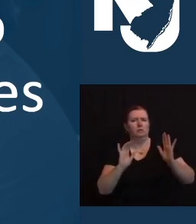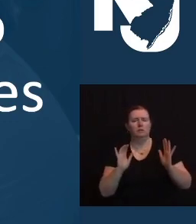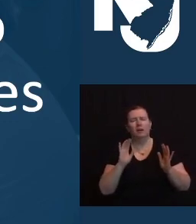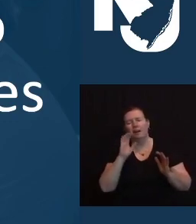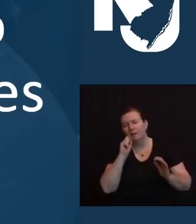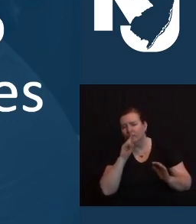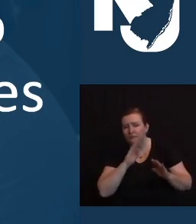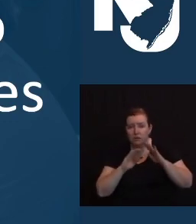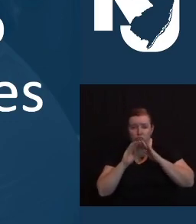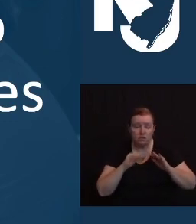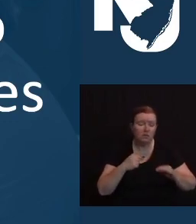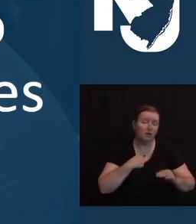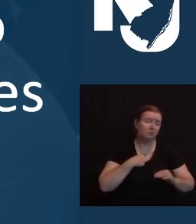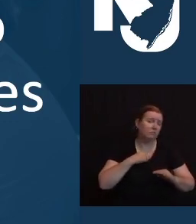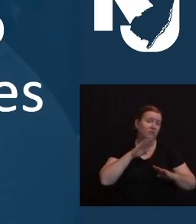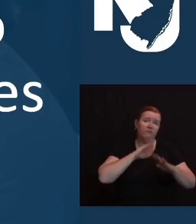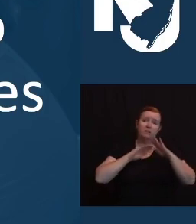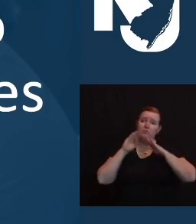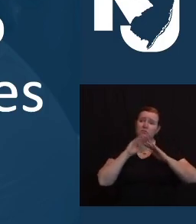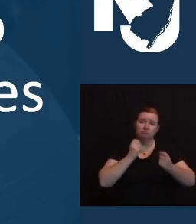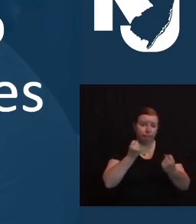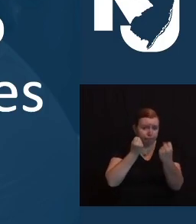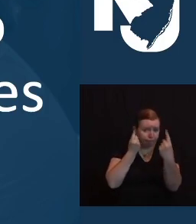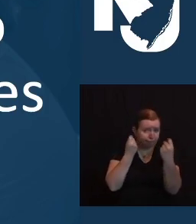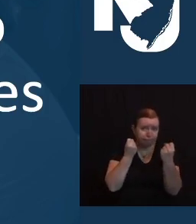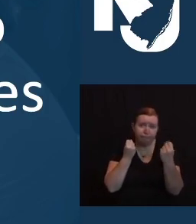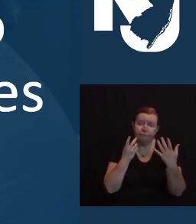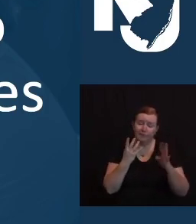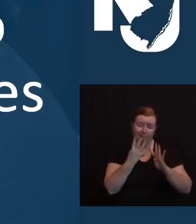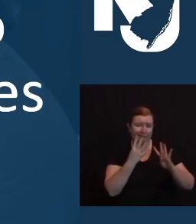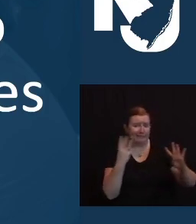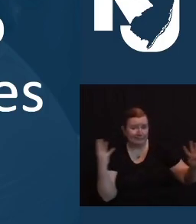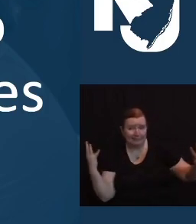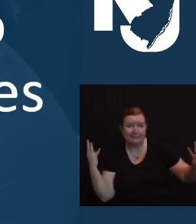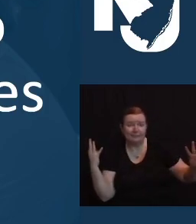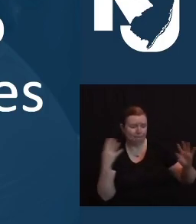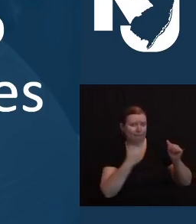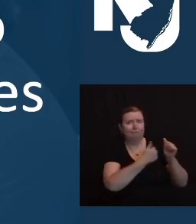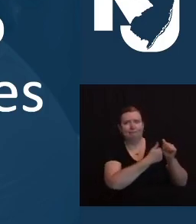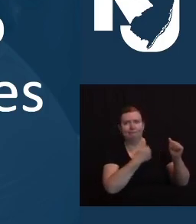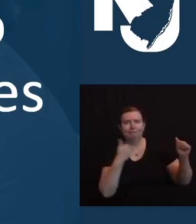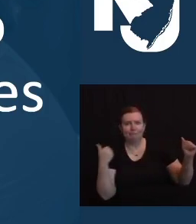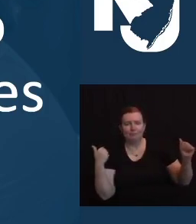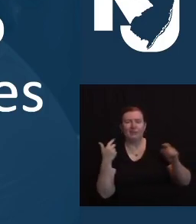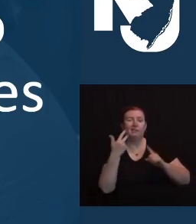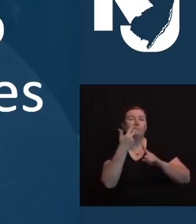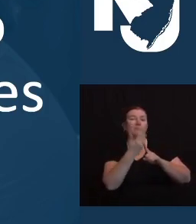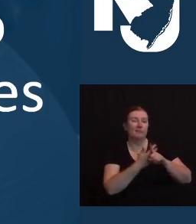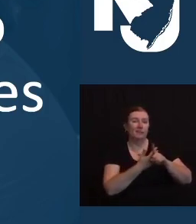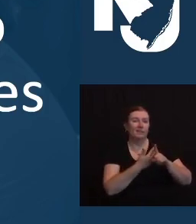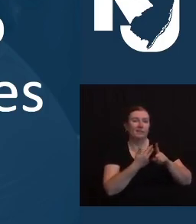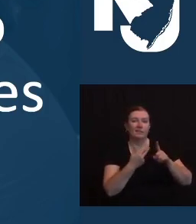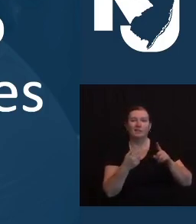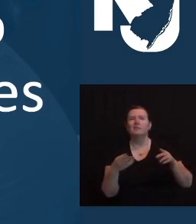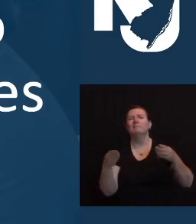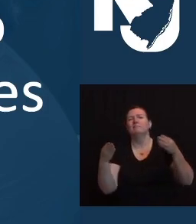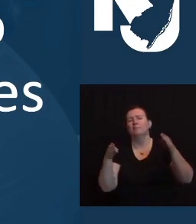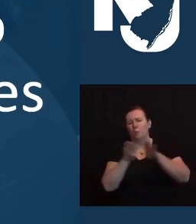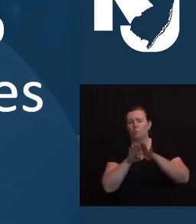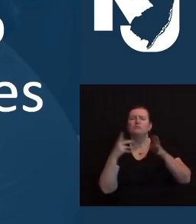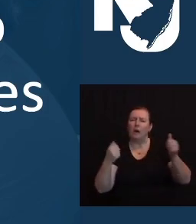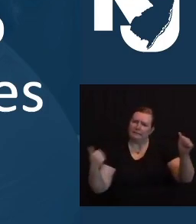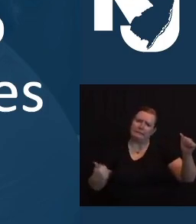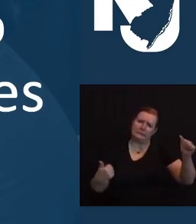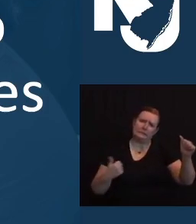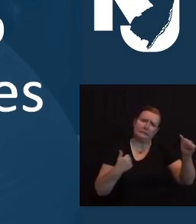the backlog that was built up over well over 3 months of transactions, they've gone through about half of that